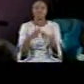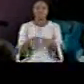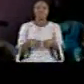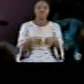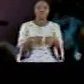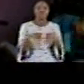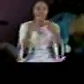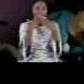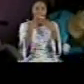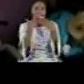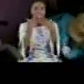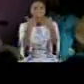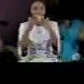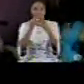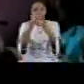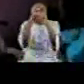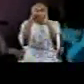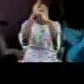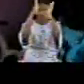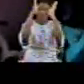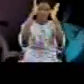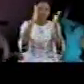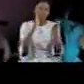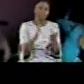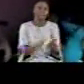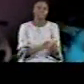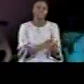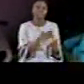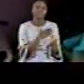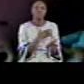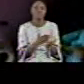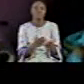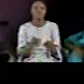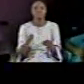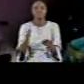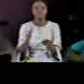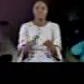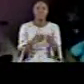yes just come out come come come out